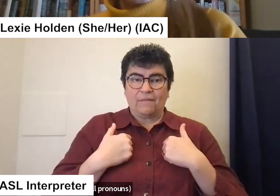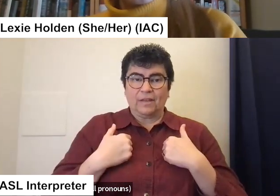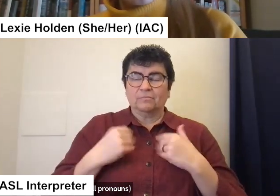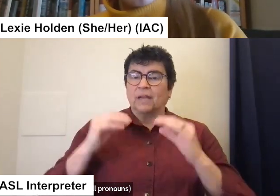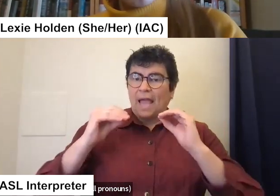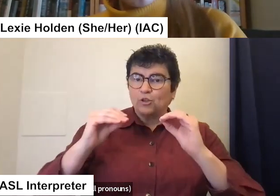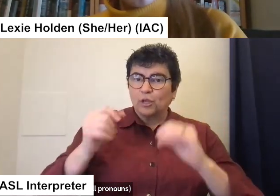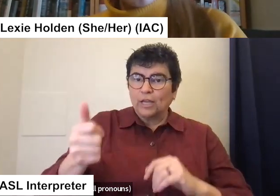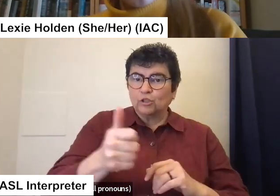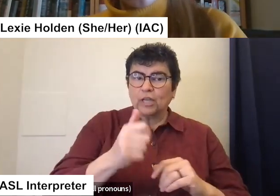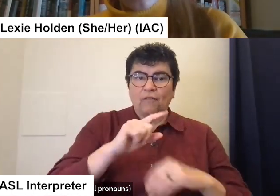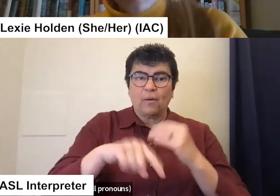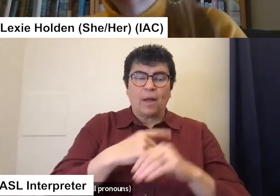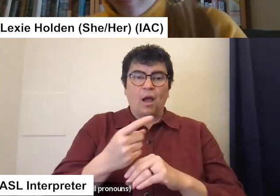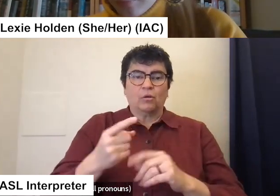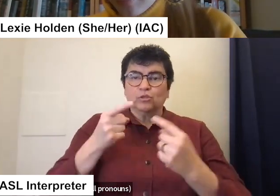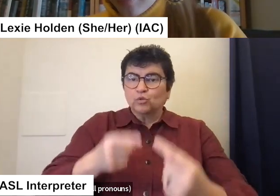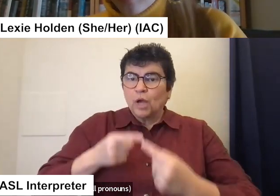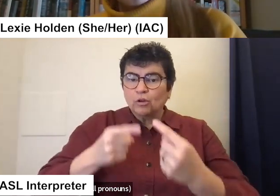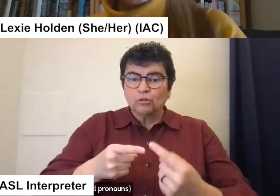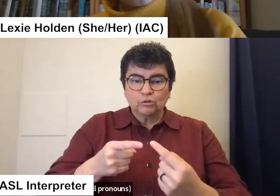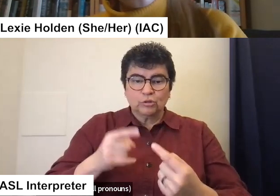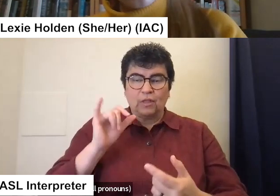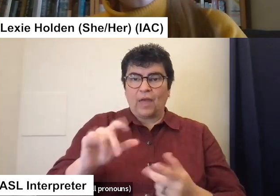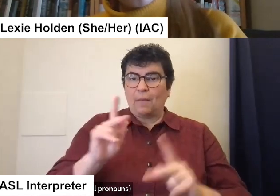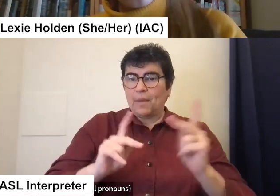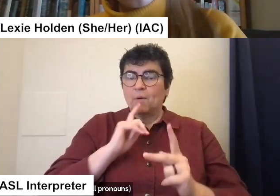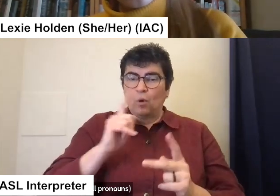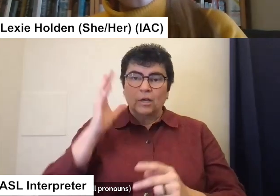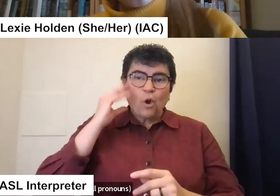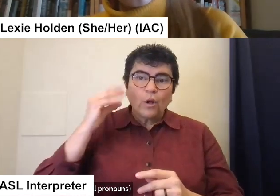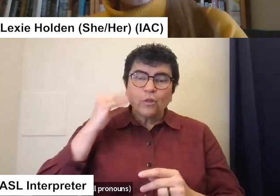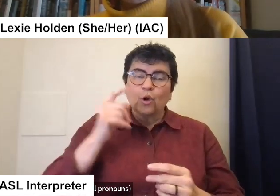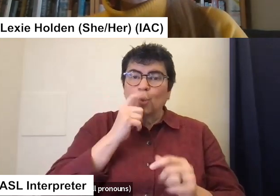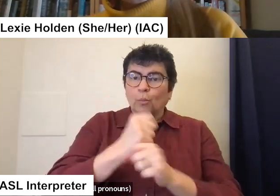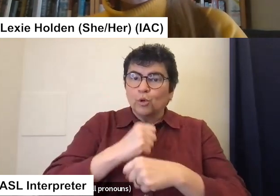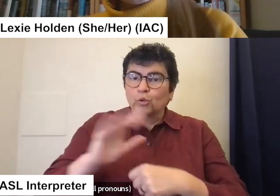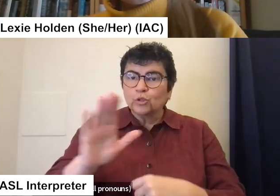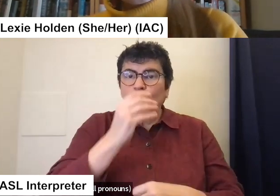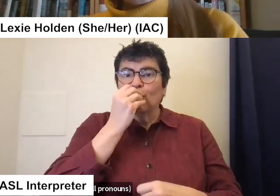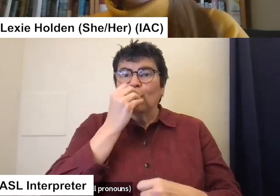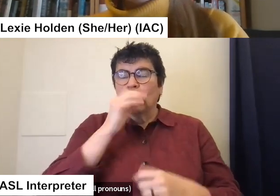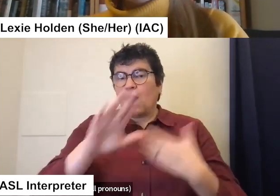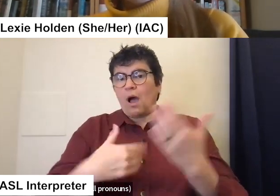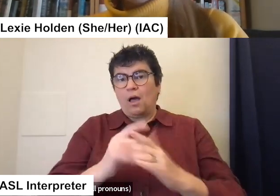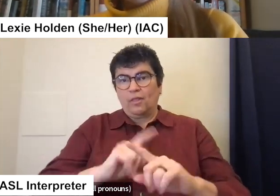educating yourself about the struggles that people are going through who produce your food, and all of the